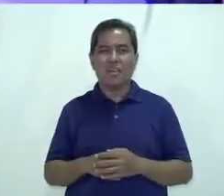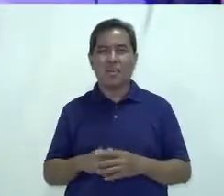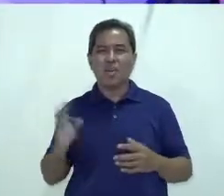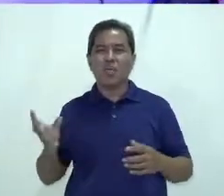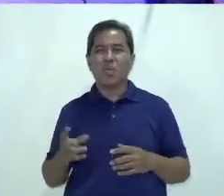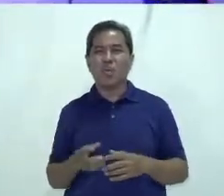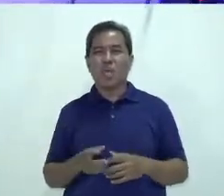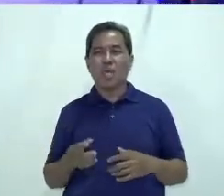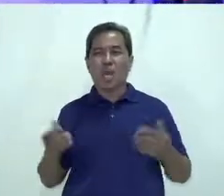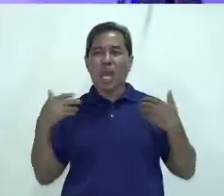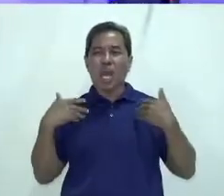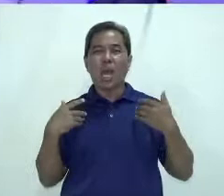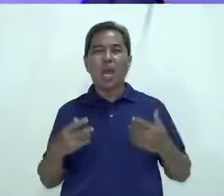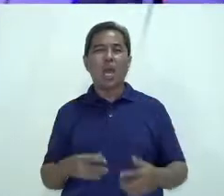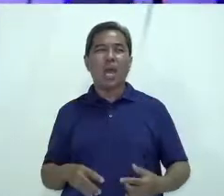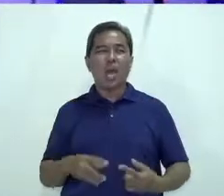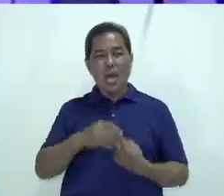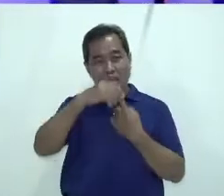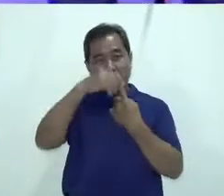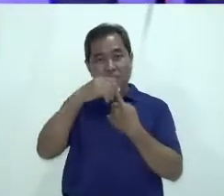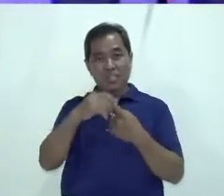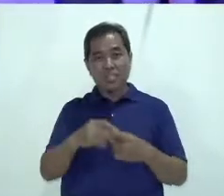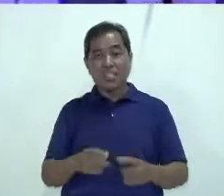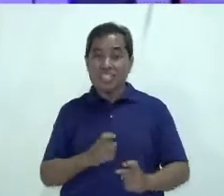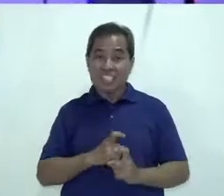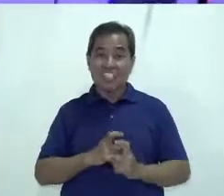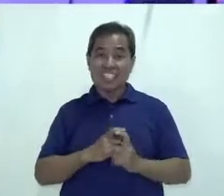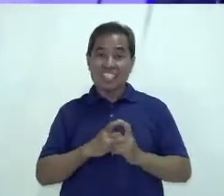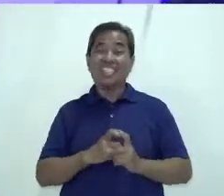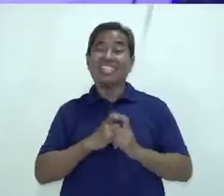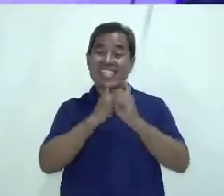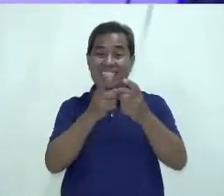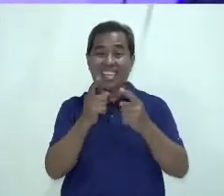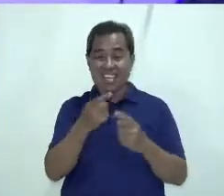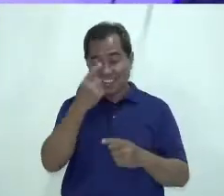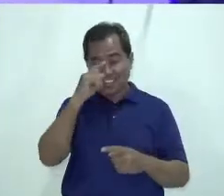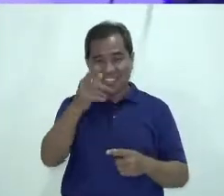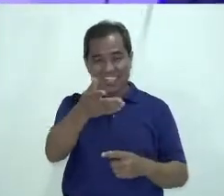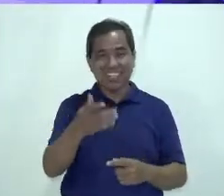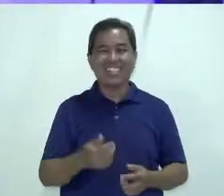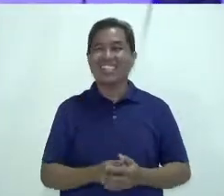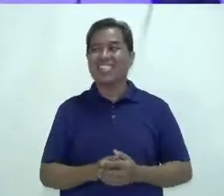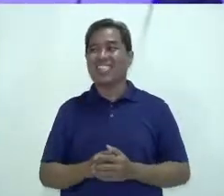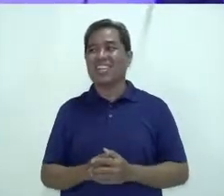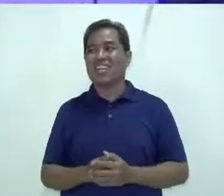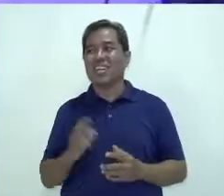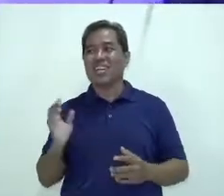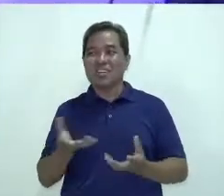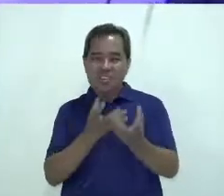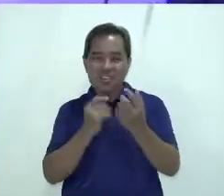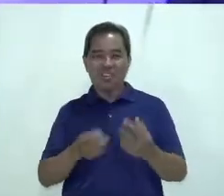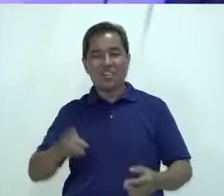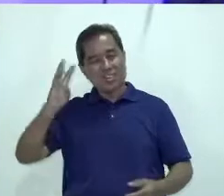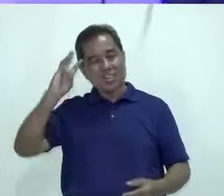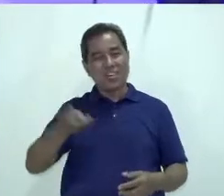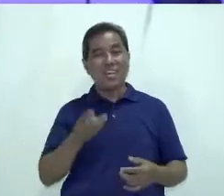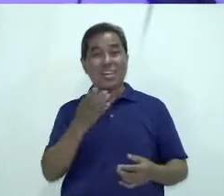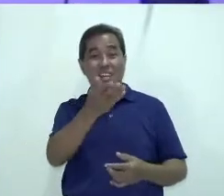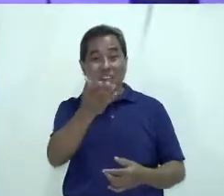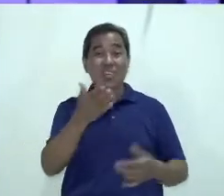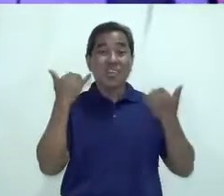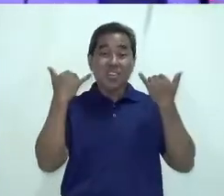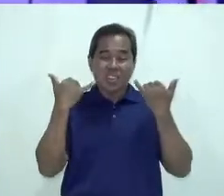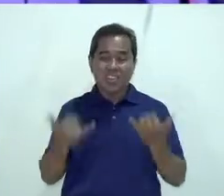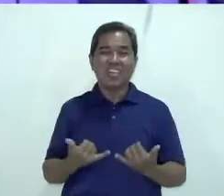special for you, a gift later over our welcome area. One of our guests will welcome you today. So